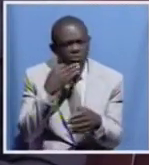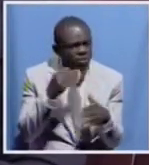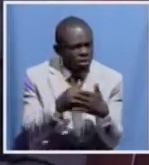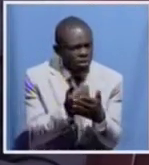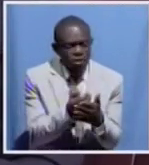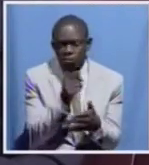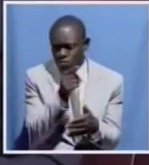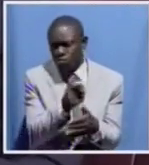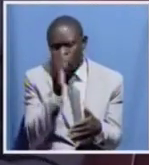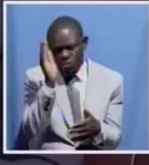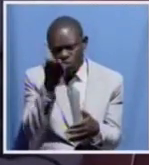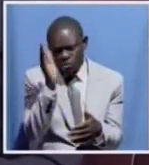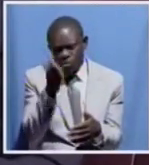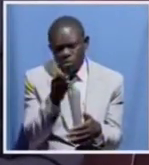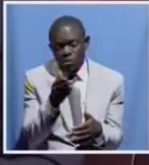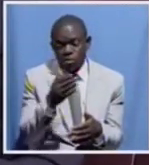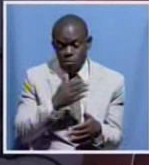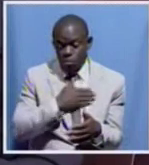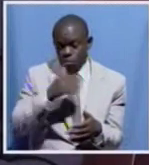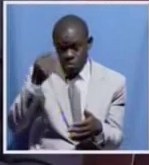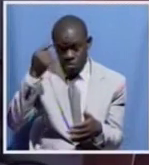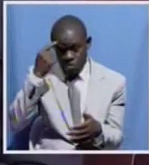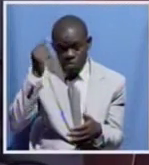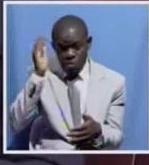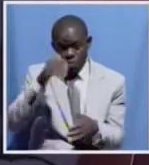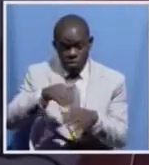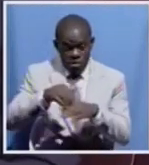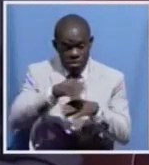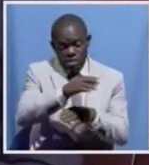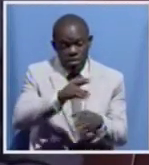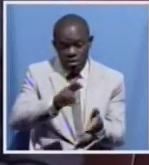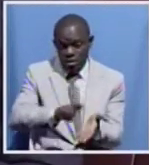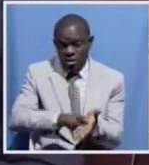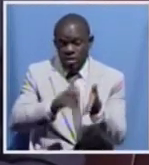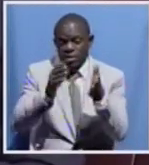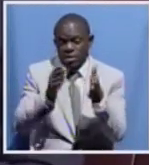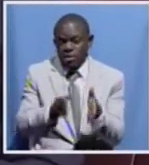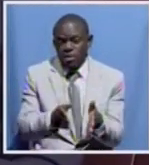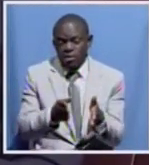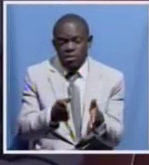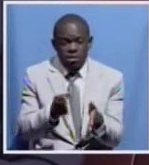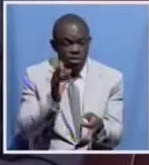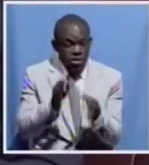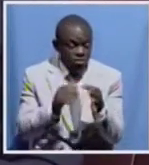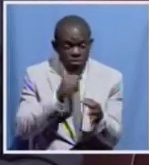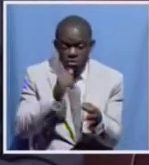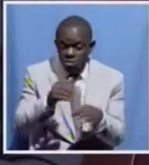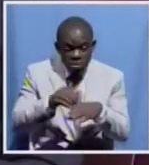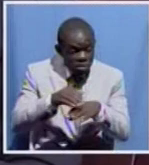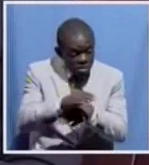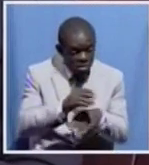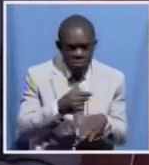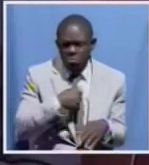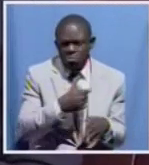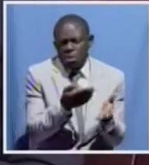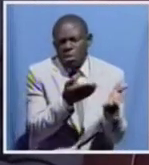our government, will send a representative, but if they don't, that's why we are there, we will do. The last time we had a representation